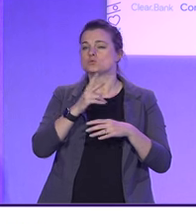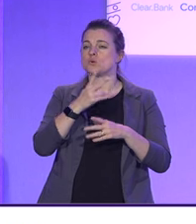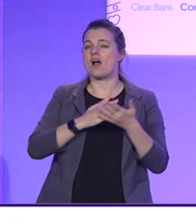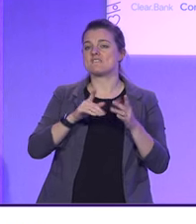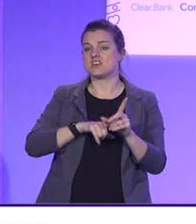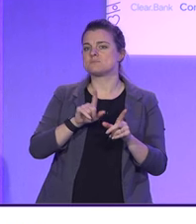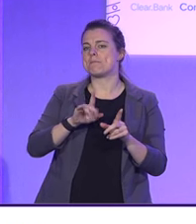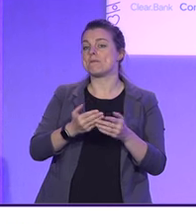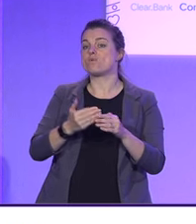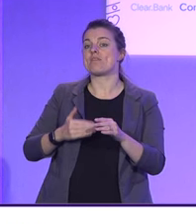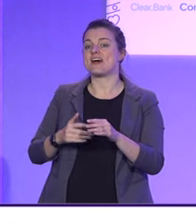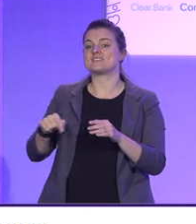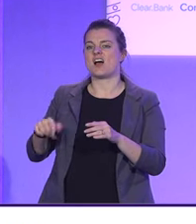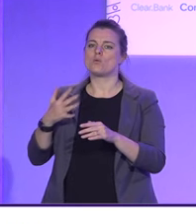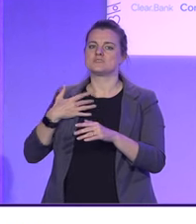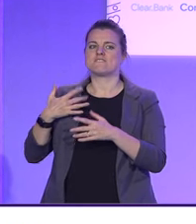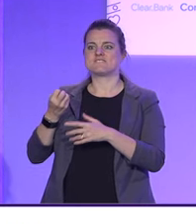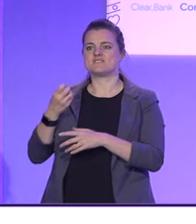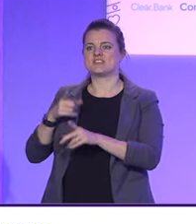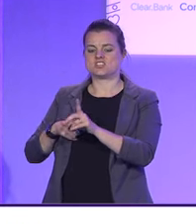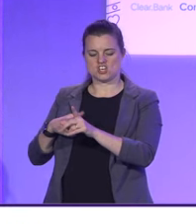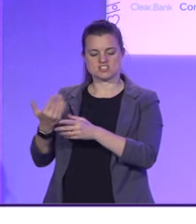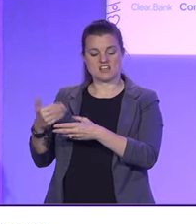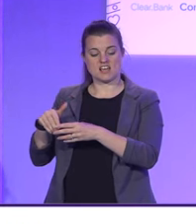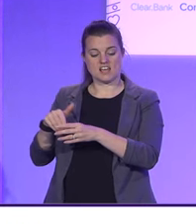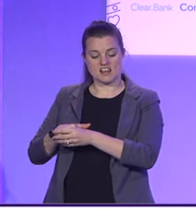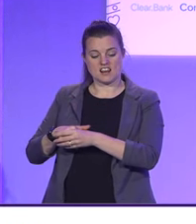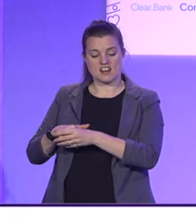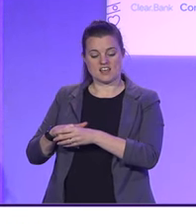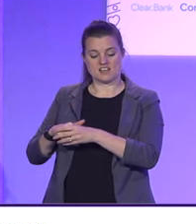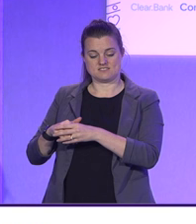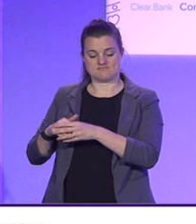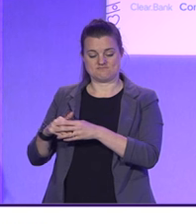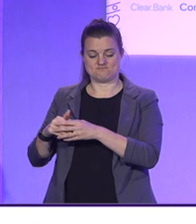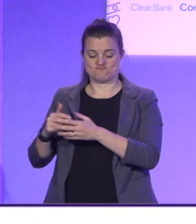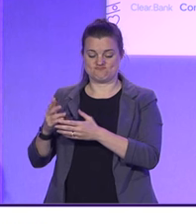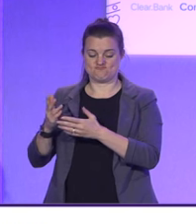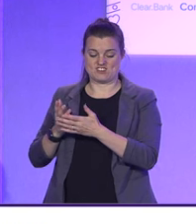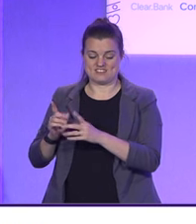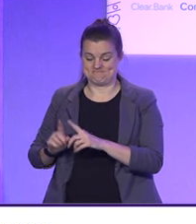that I spent 15 years as a live music roadie, basically.